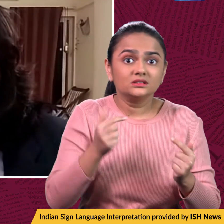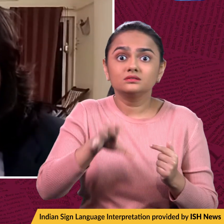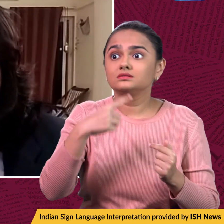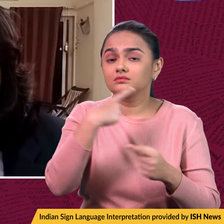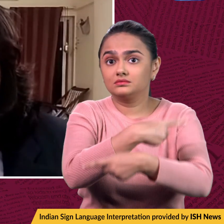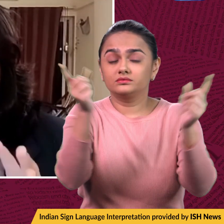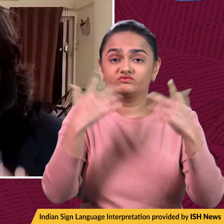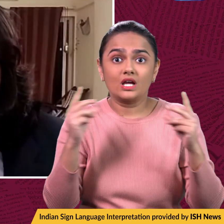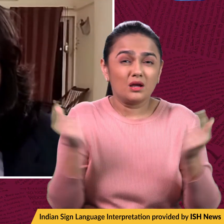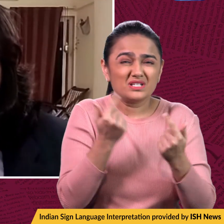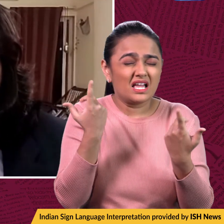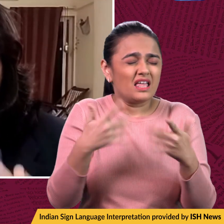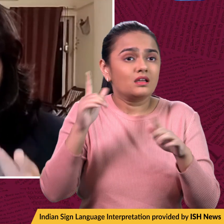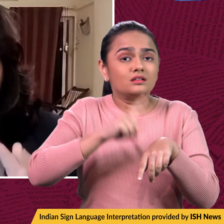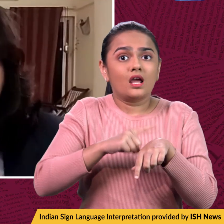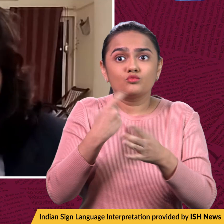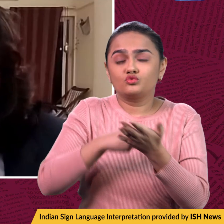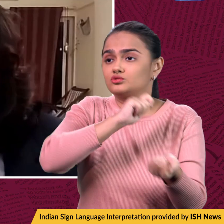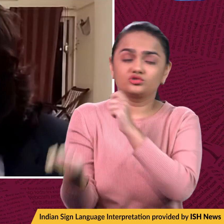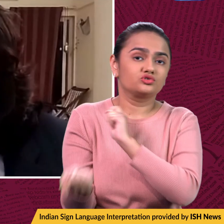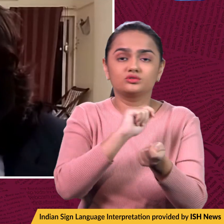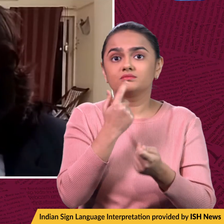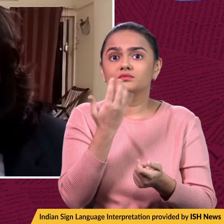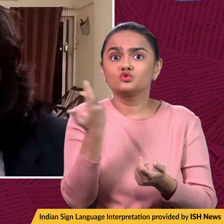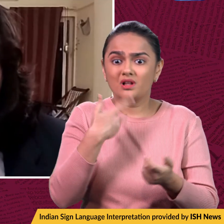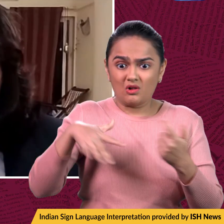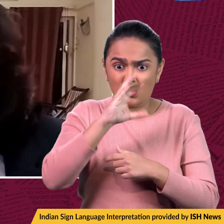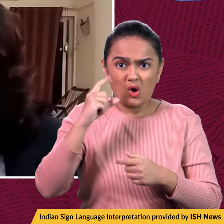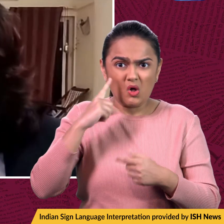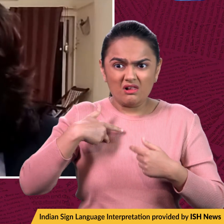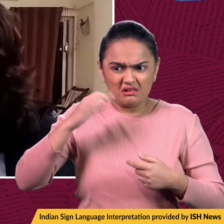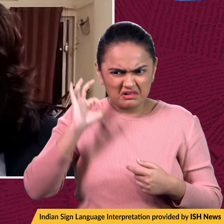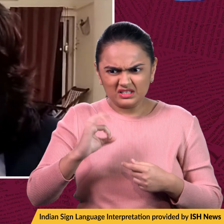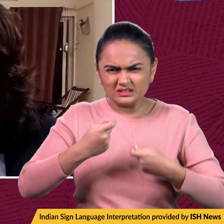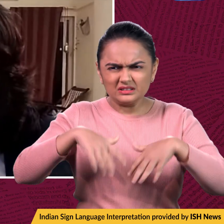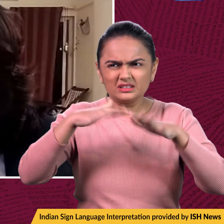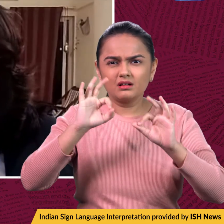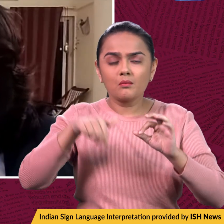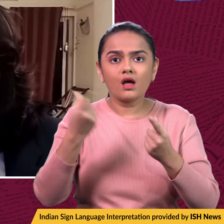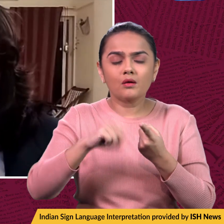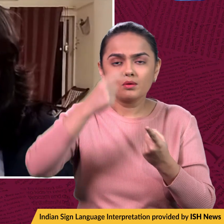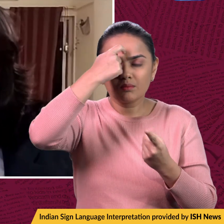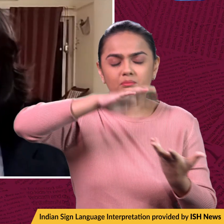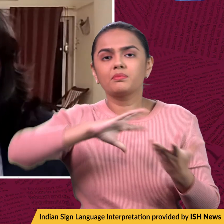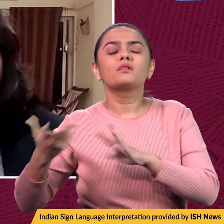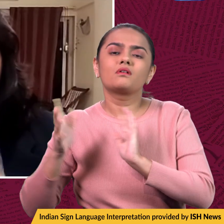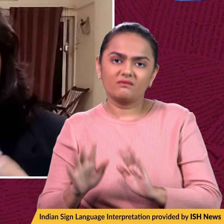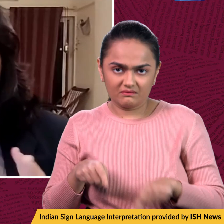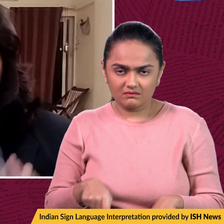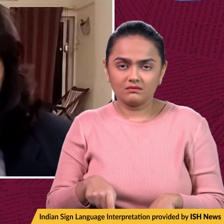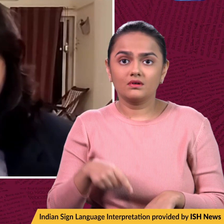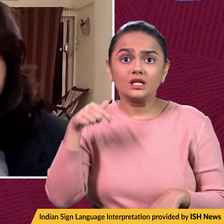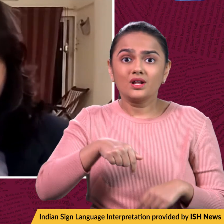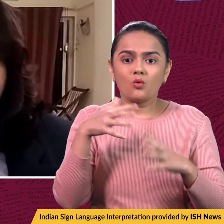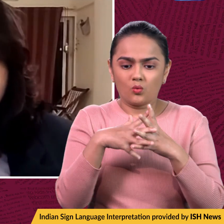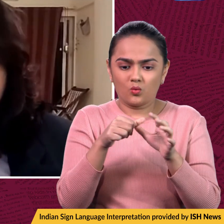in the country's largest city and an oil-rich western region following mass protests that have been taking place for the last couple of days. According